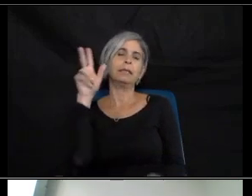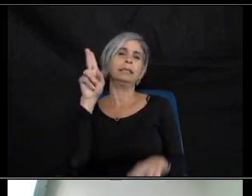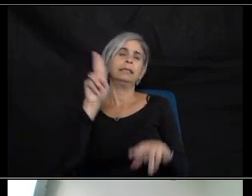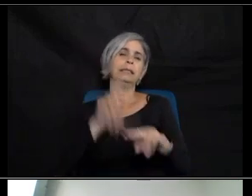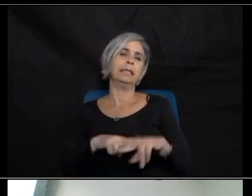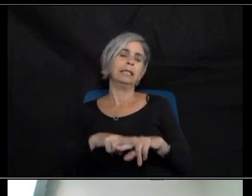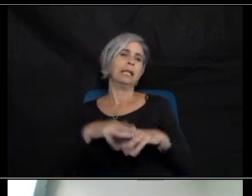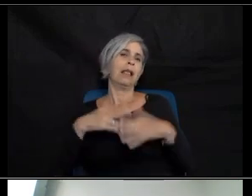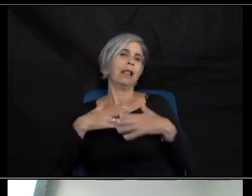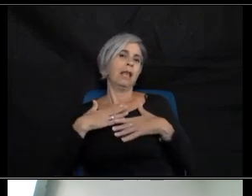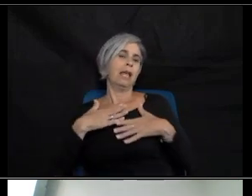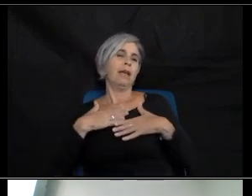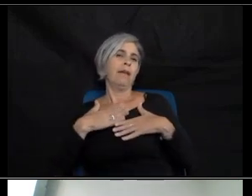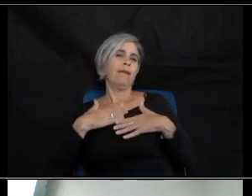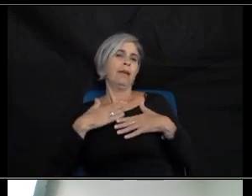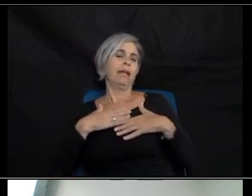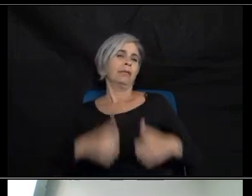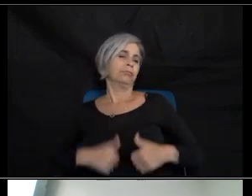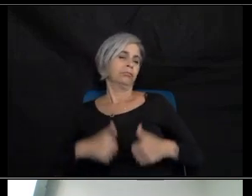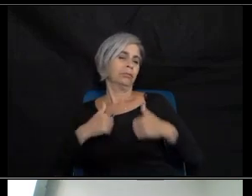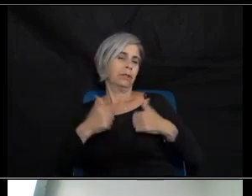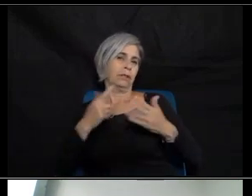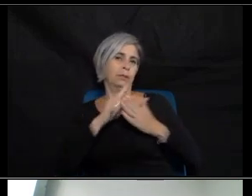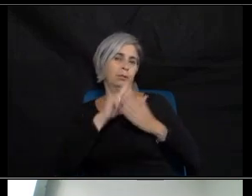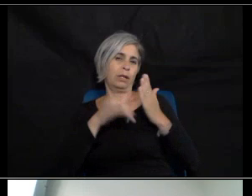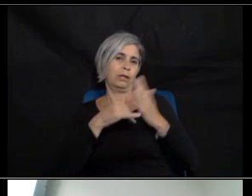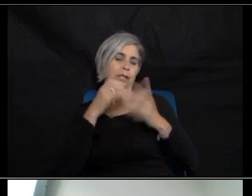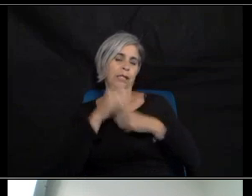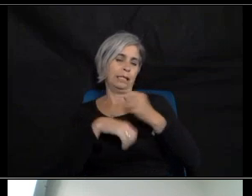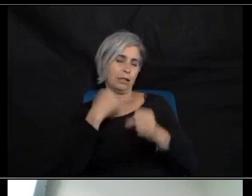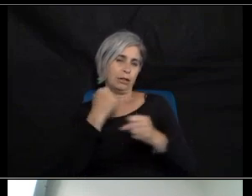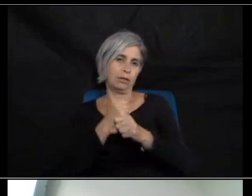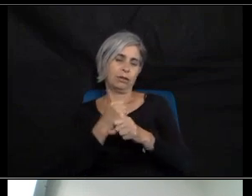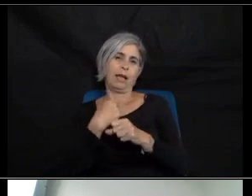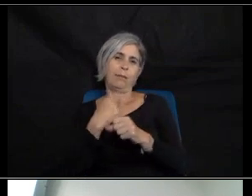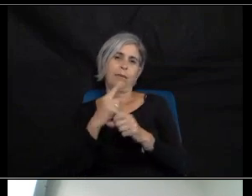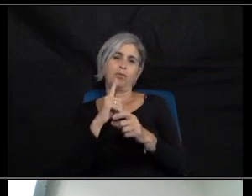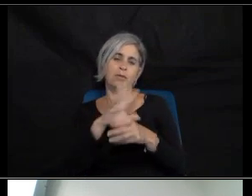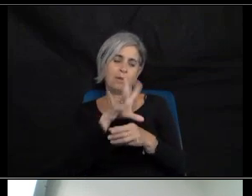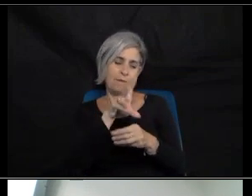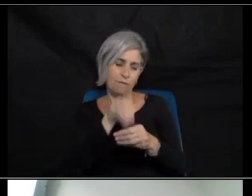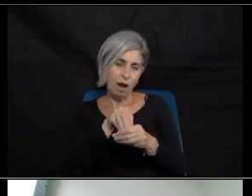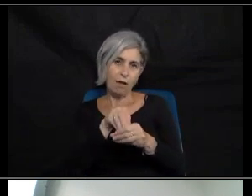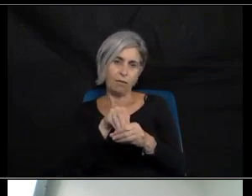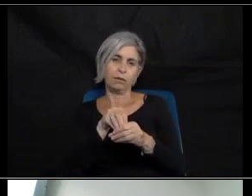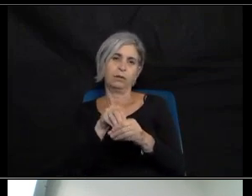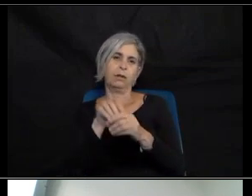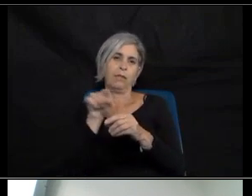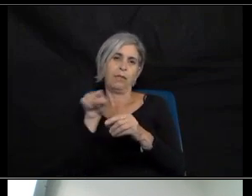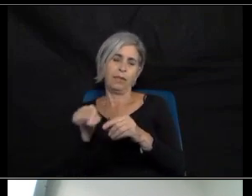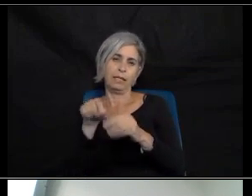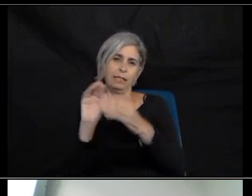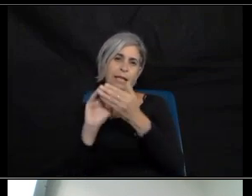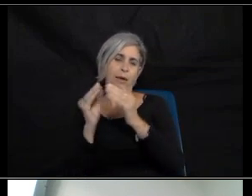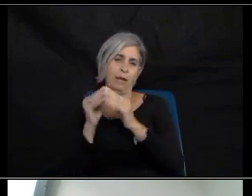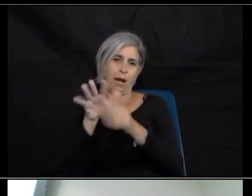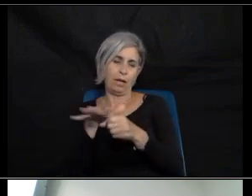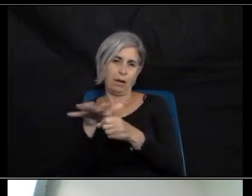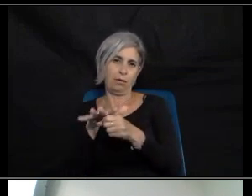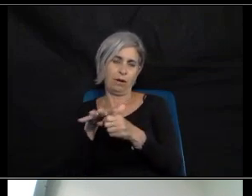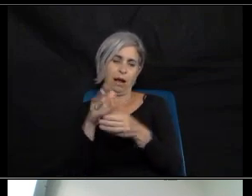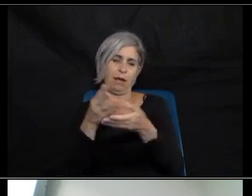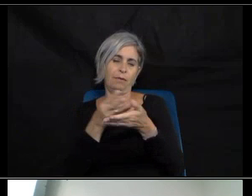this project with everyone else for years. I've been one of the biggest proponents of this project in the downtown revitalization. I have spent